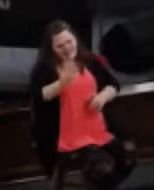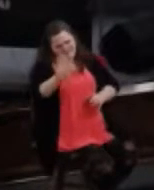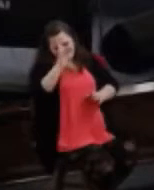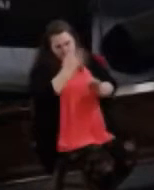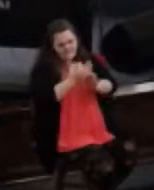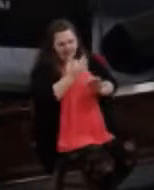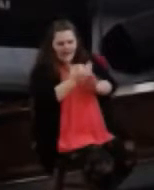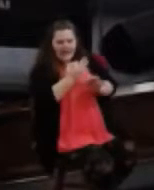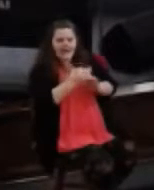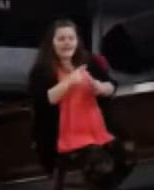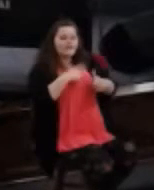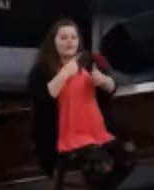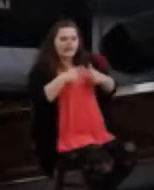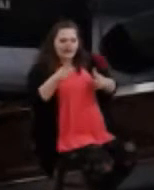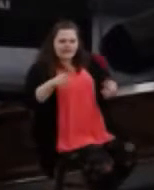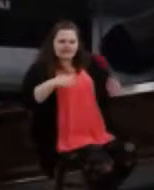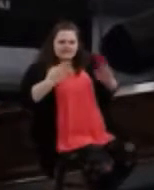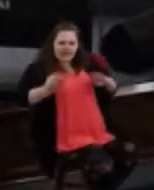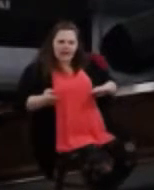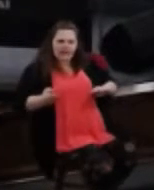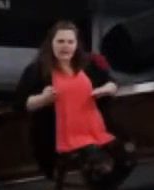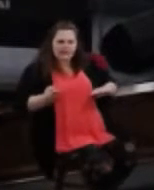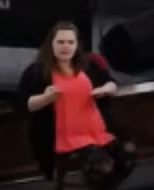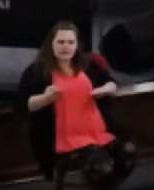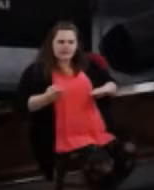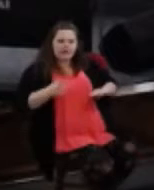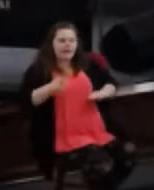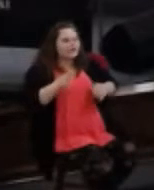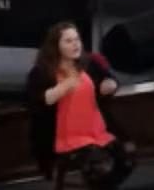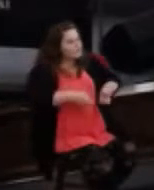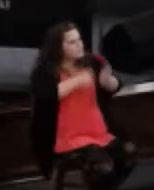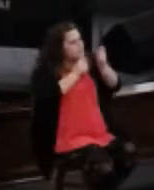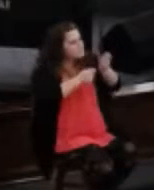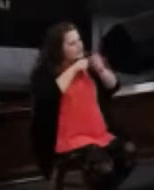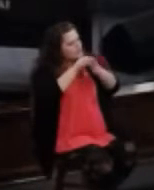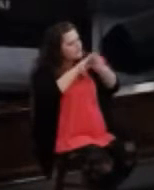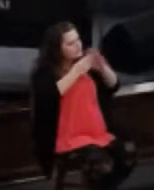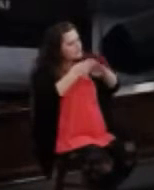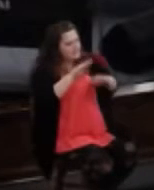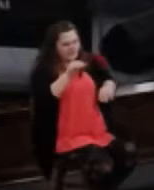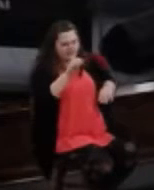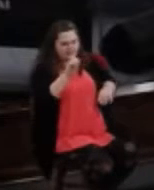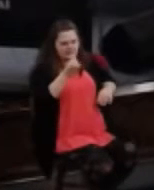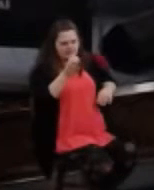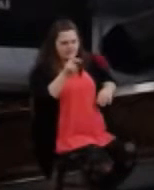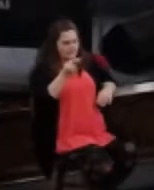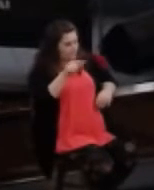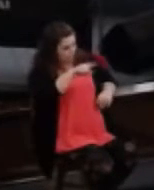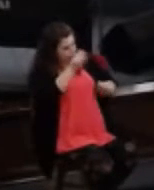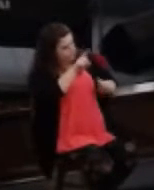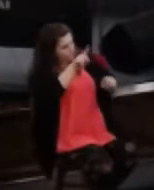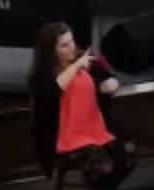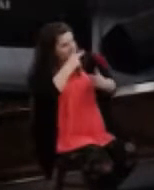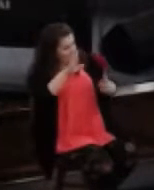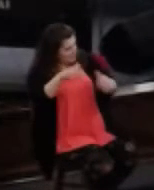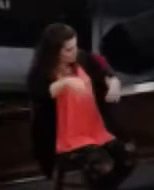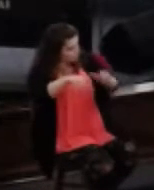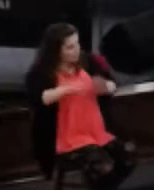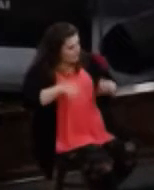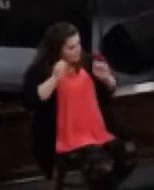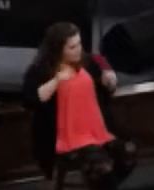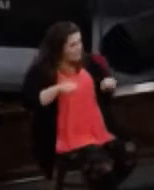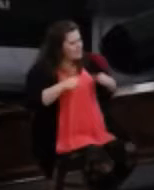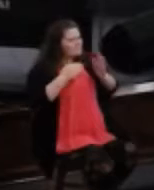faith. And then he died, and he was buried in the city of Medina. And you can go visit his grave today. In